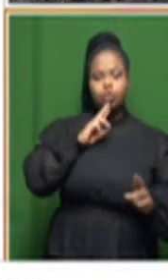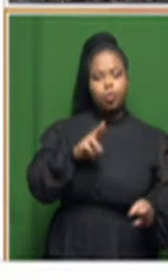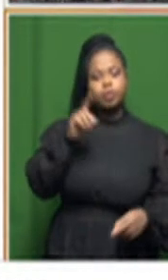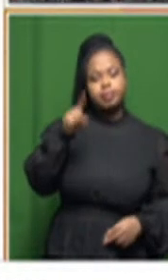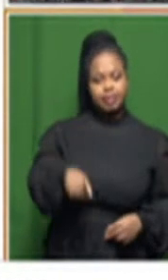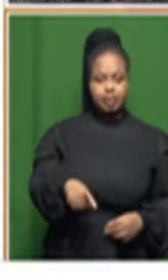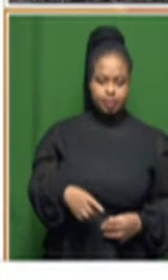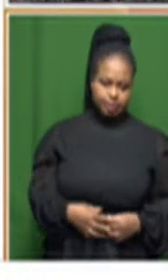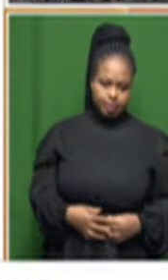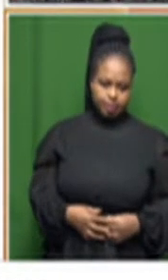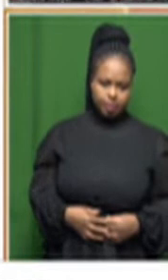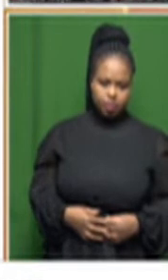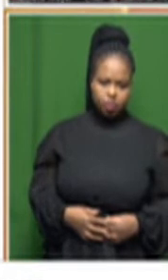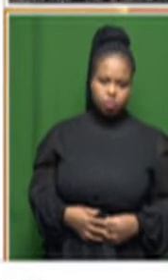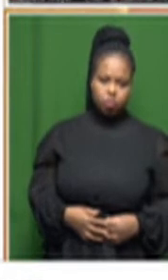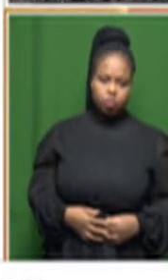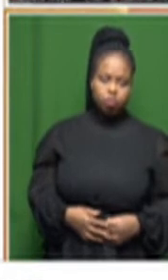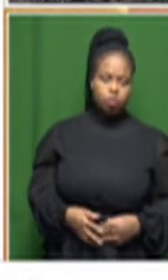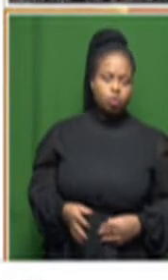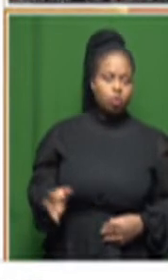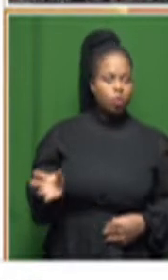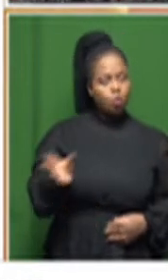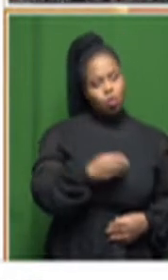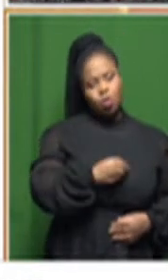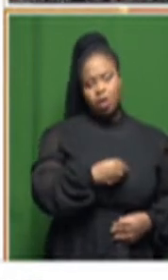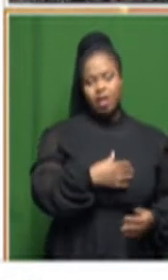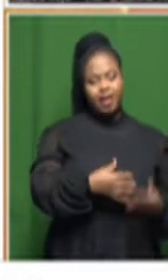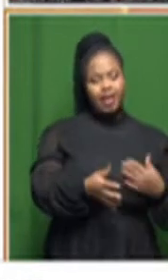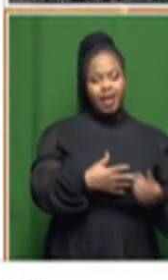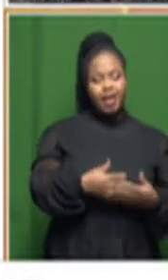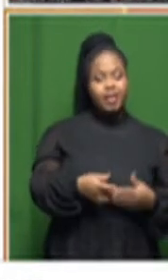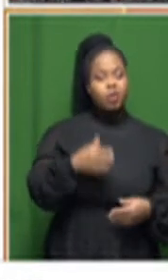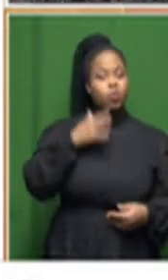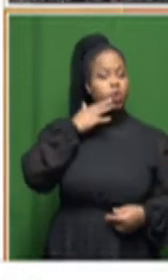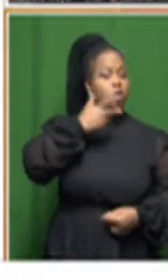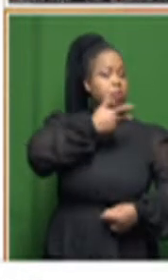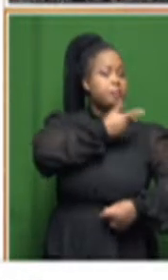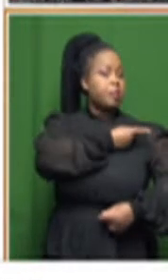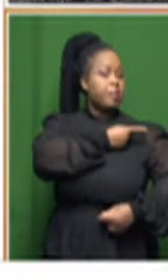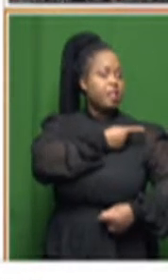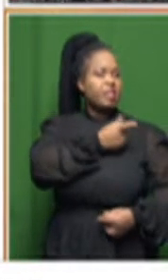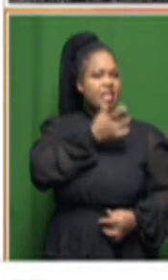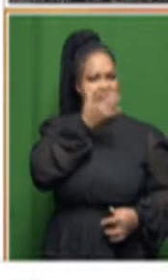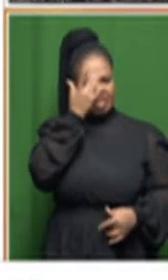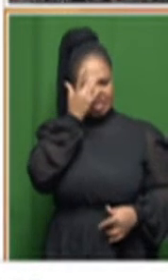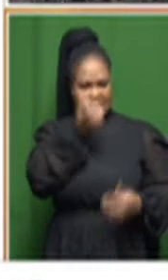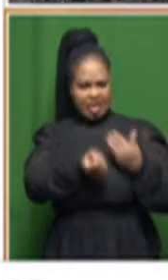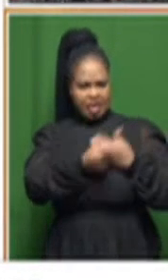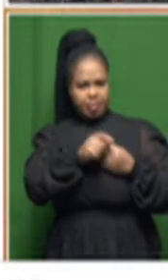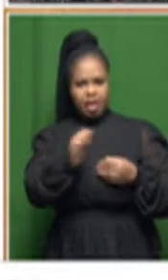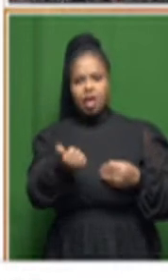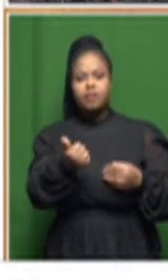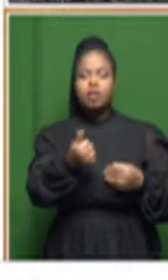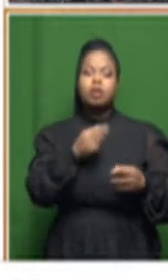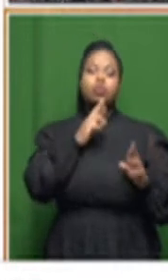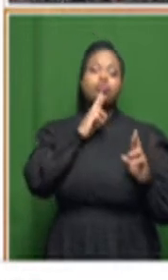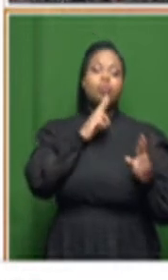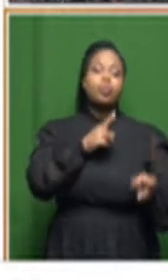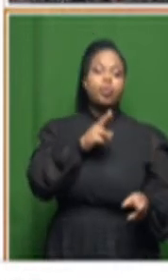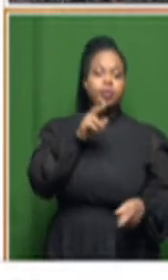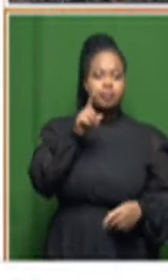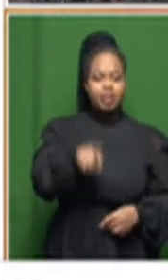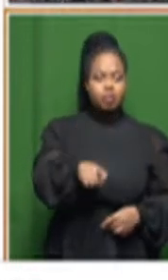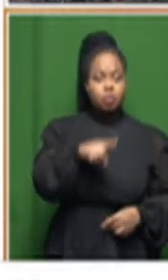So all vaccine adverse events must be reported because, as I said, it's important for us to monitor